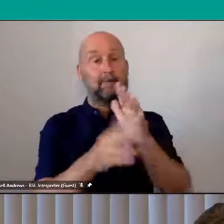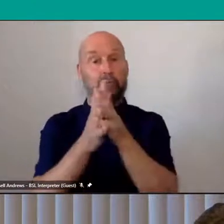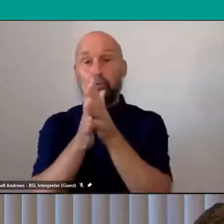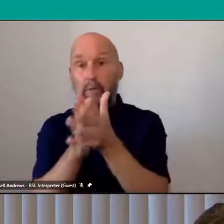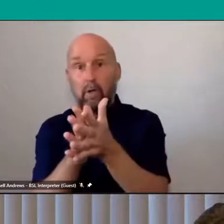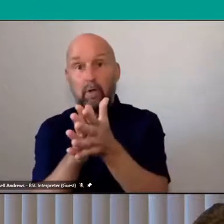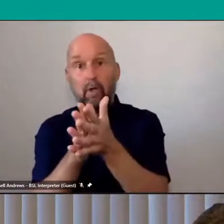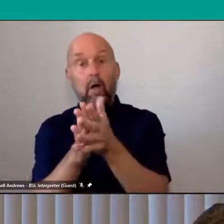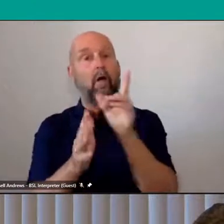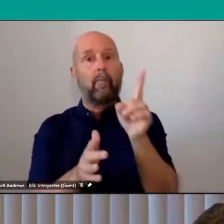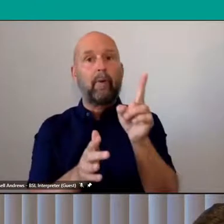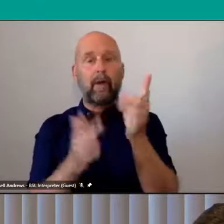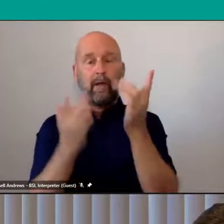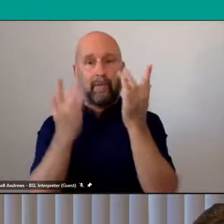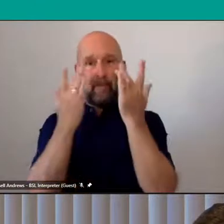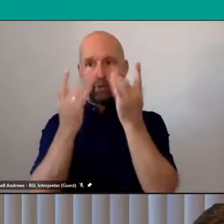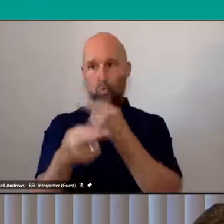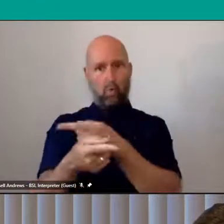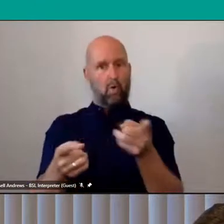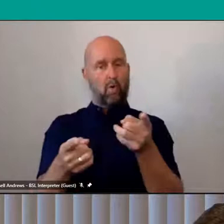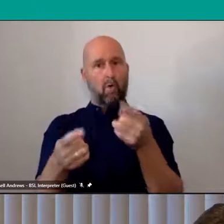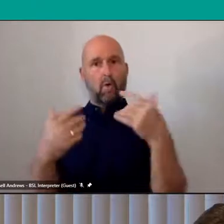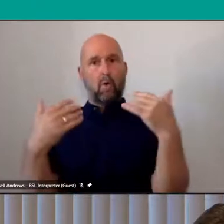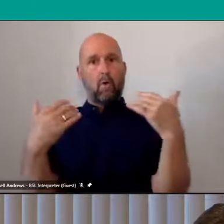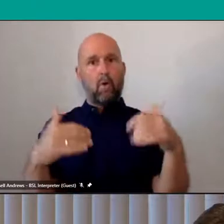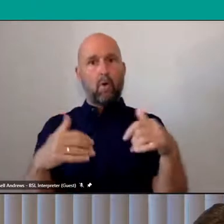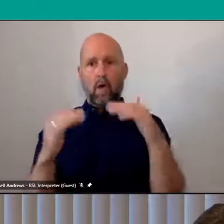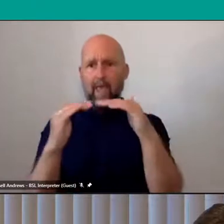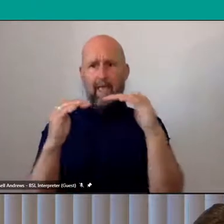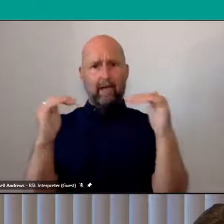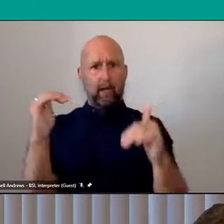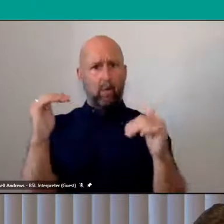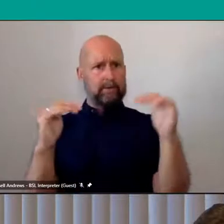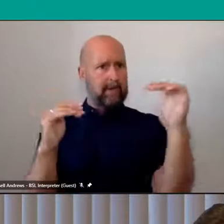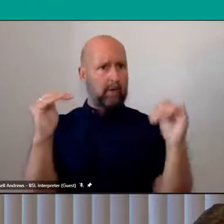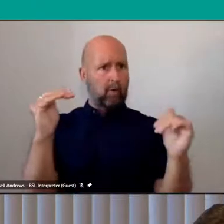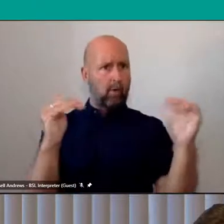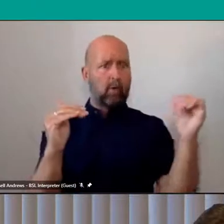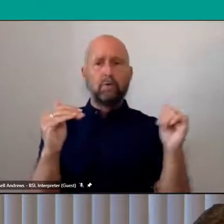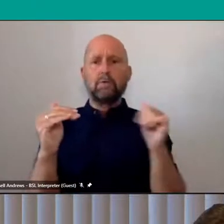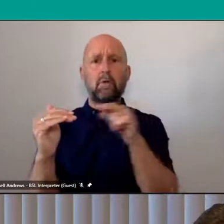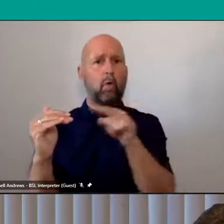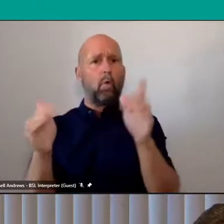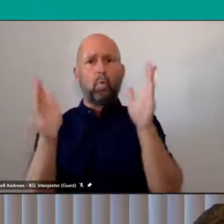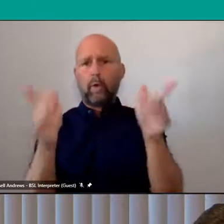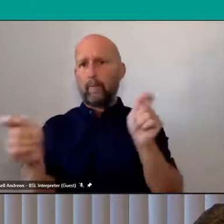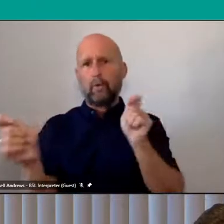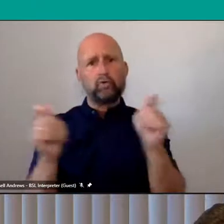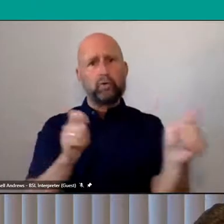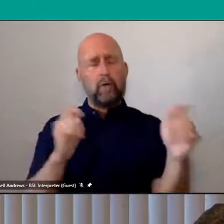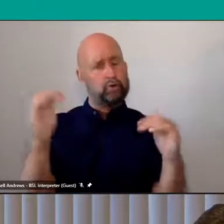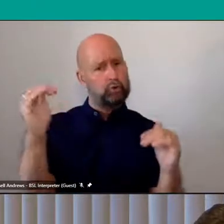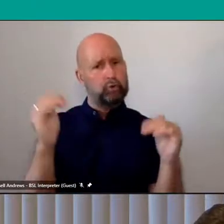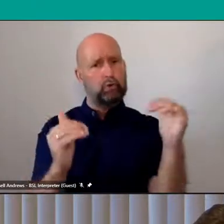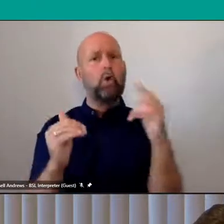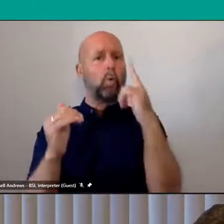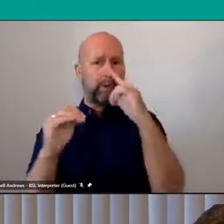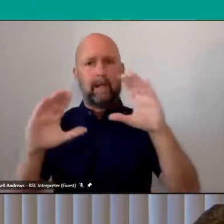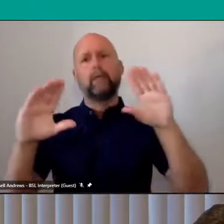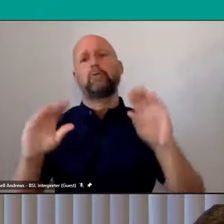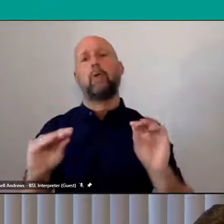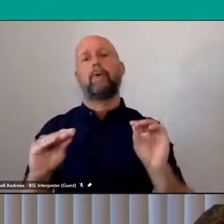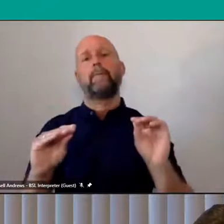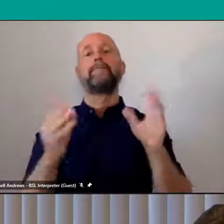has shone a huge spotlight on the inequalities that we must and we can tackle. I'll stop there and I'll pass over